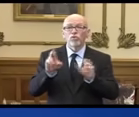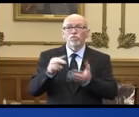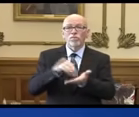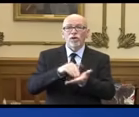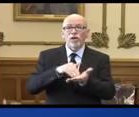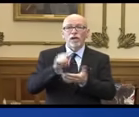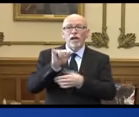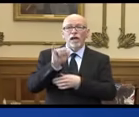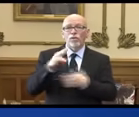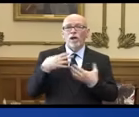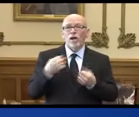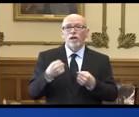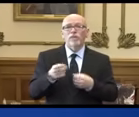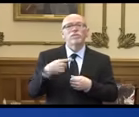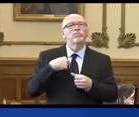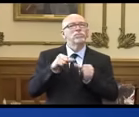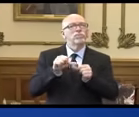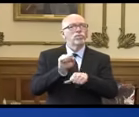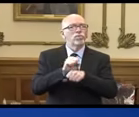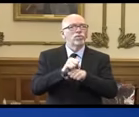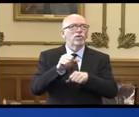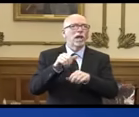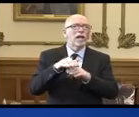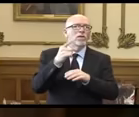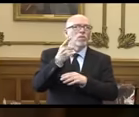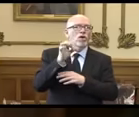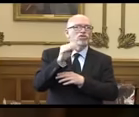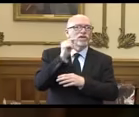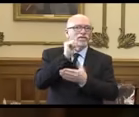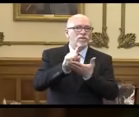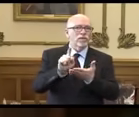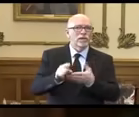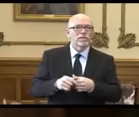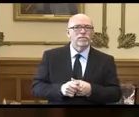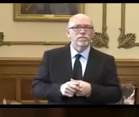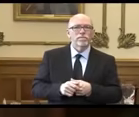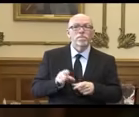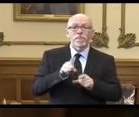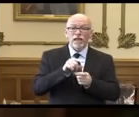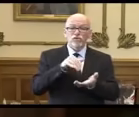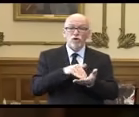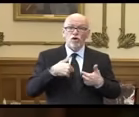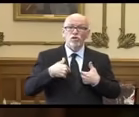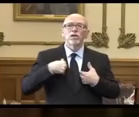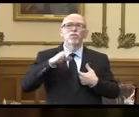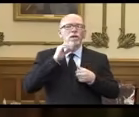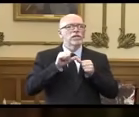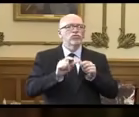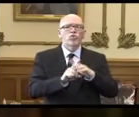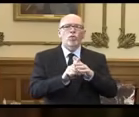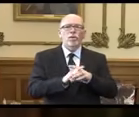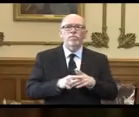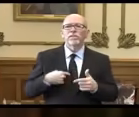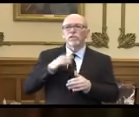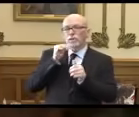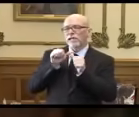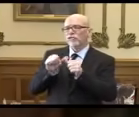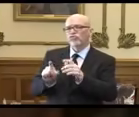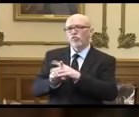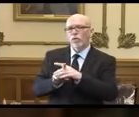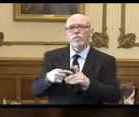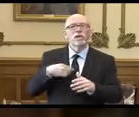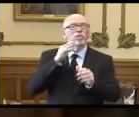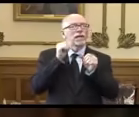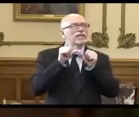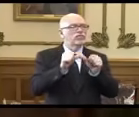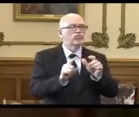physician at IU Health and continue to work at least one shift a week. As a physician, I will continue to show up. I will continue to show up. I will